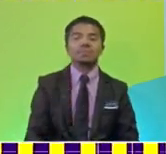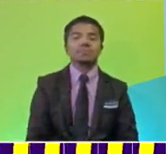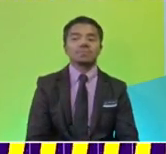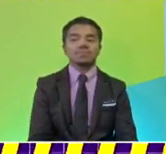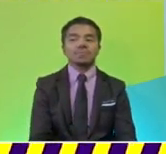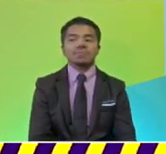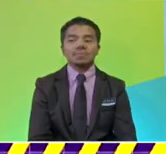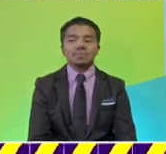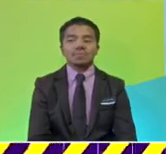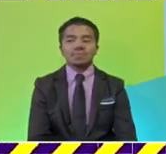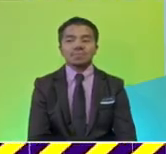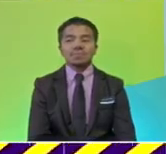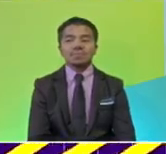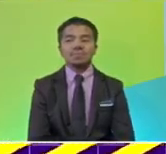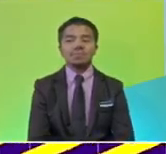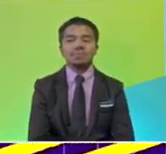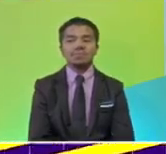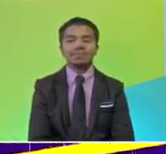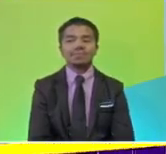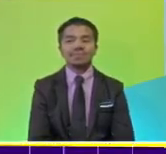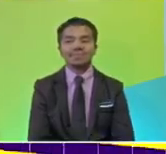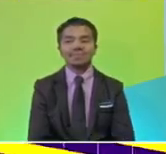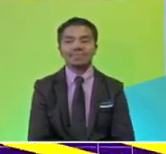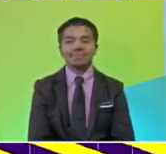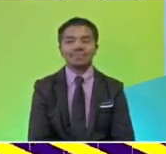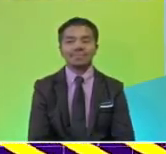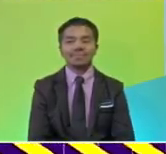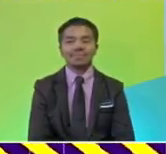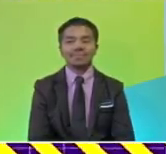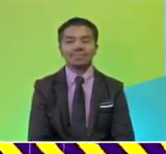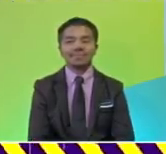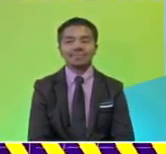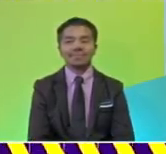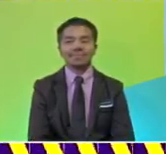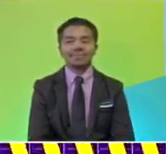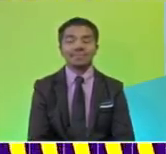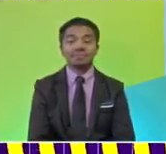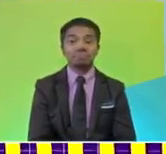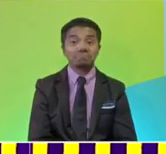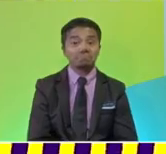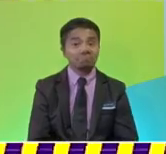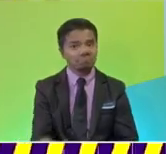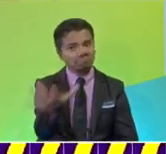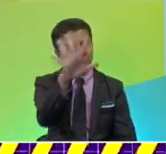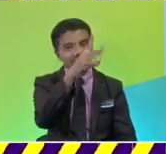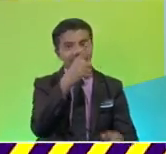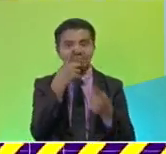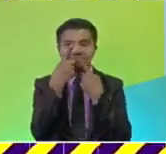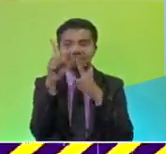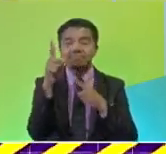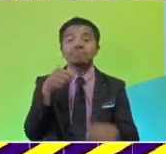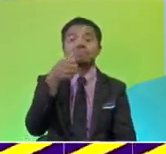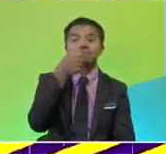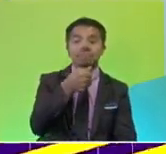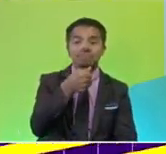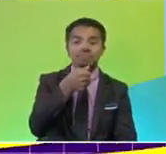see. We have Laura. We have Fatini Laura. Okay. Akhil also Laura. Ame also Laura. Says everyone seems to say Laura. Okay.